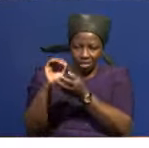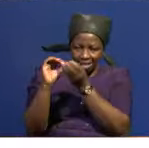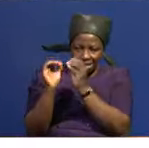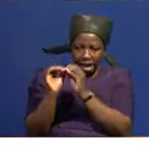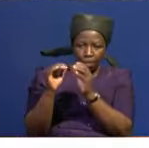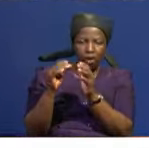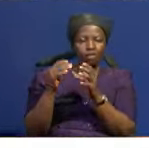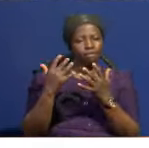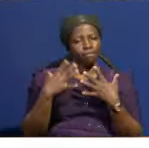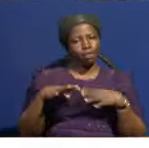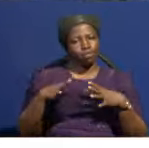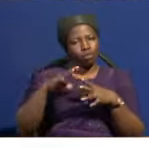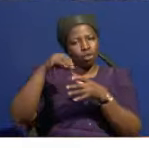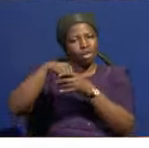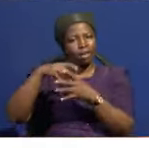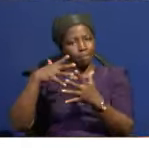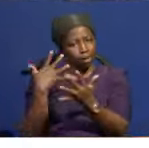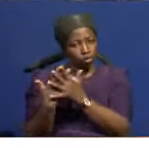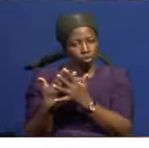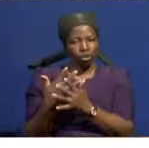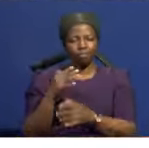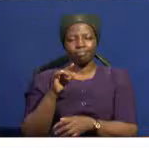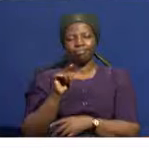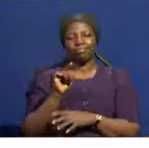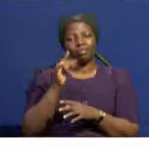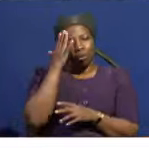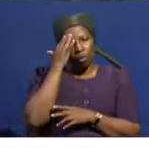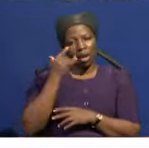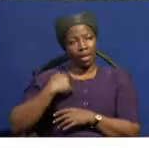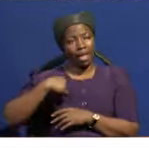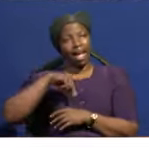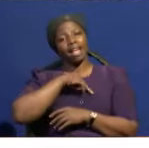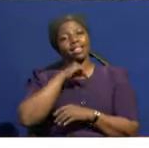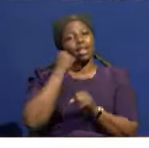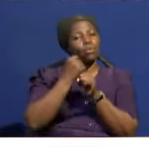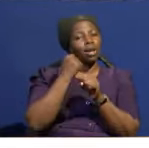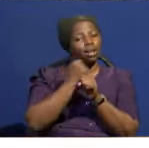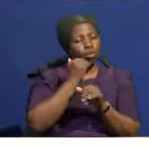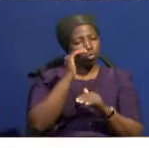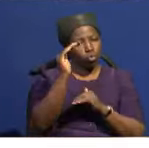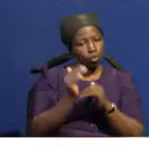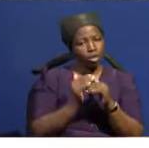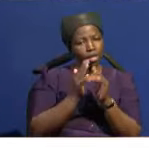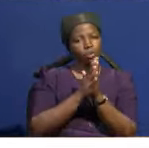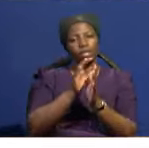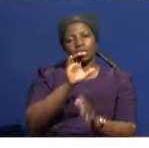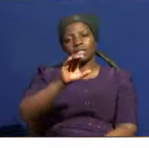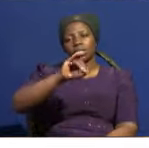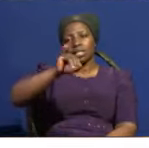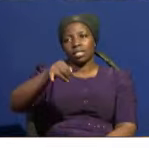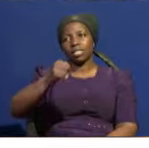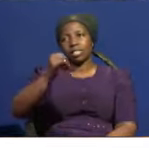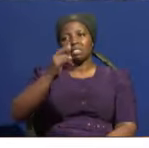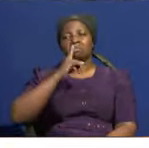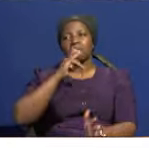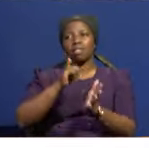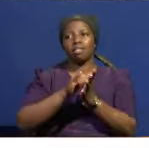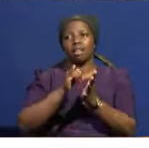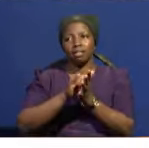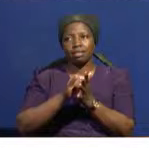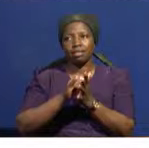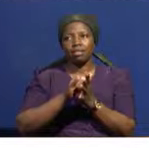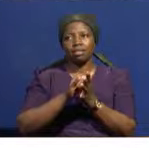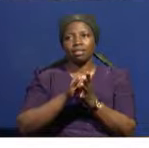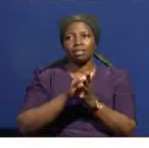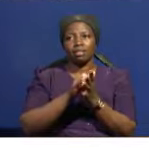through decongestion. And that is why we are working very closely with the Chief Justice so that the